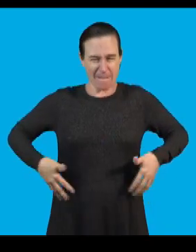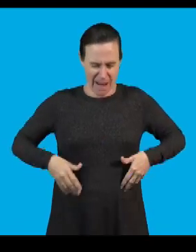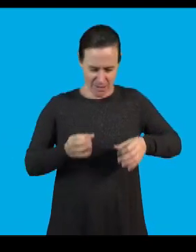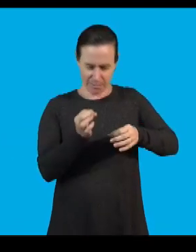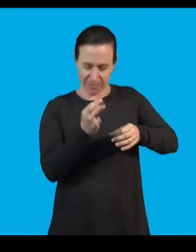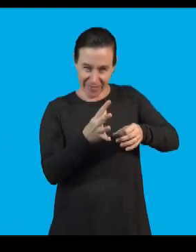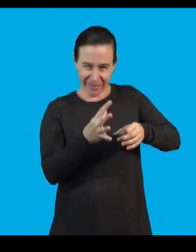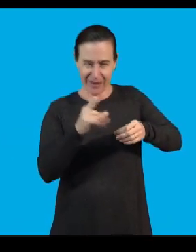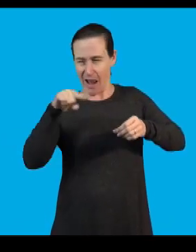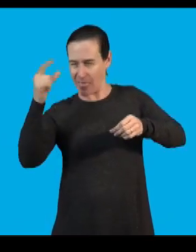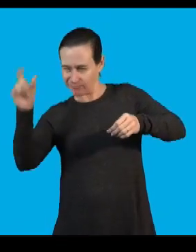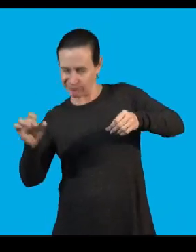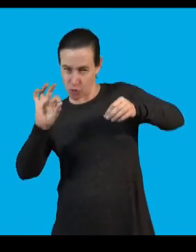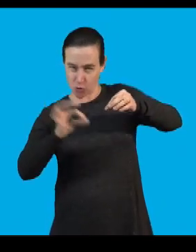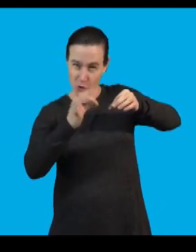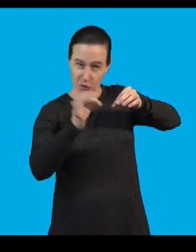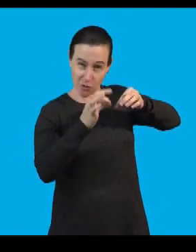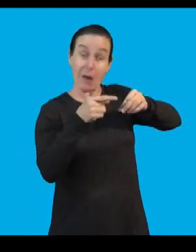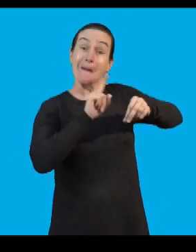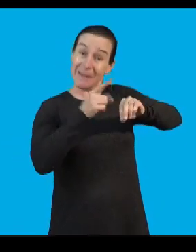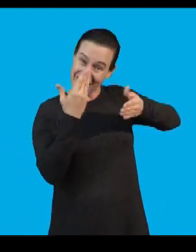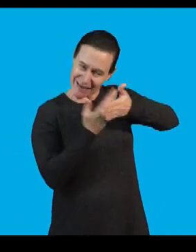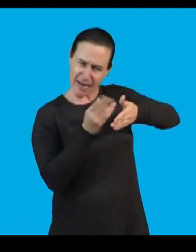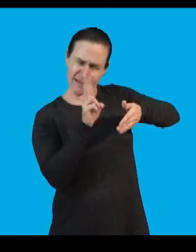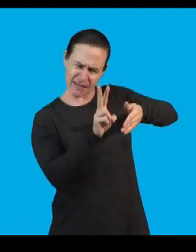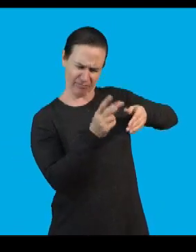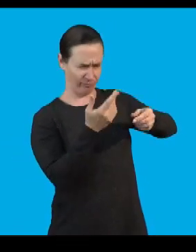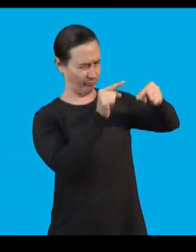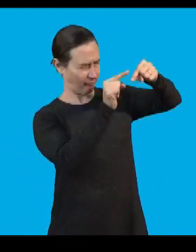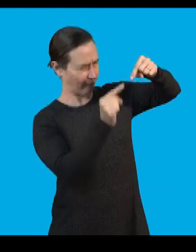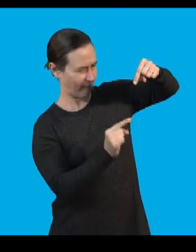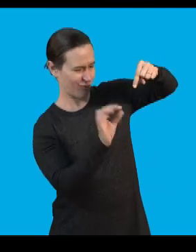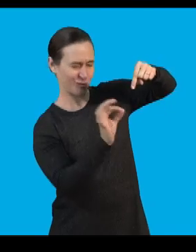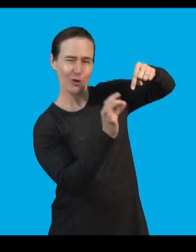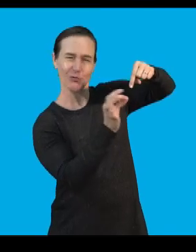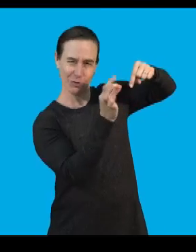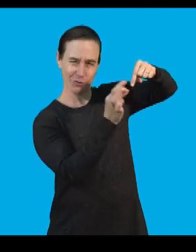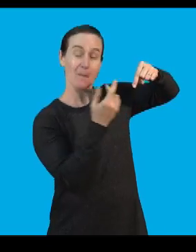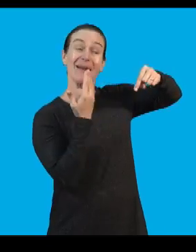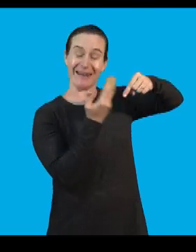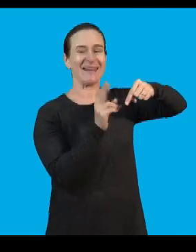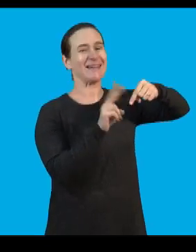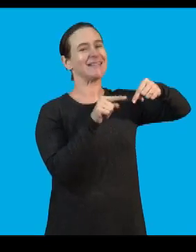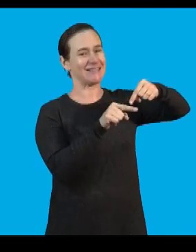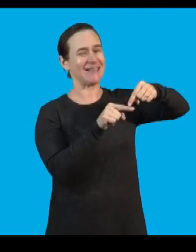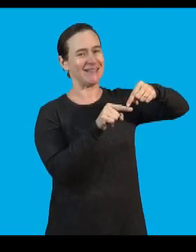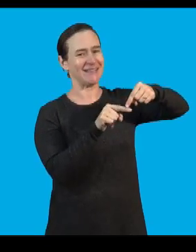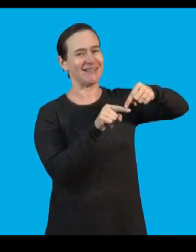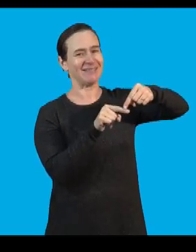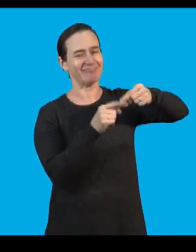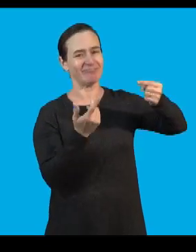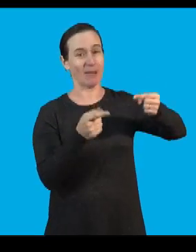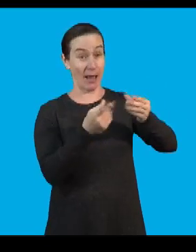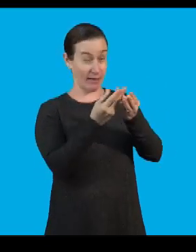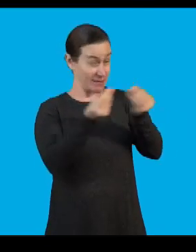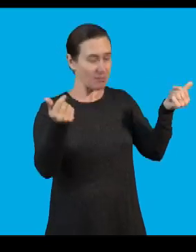pants still shows its damage. So that means if a pants is torn and you have to stitch it up, you're going